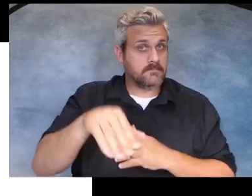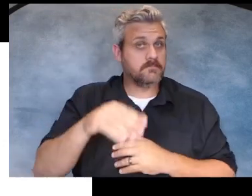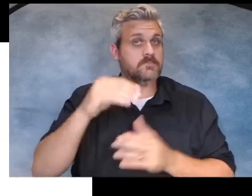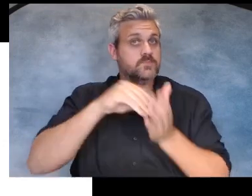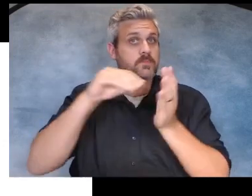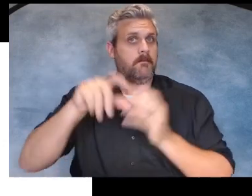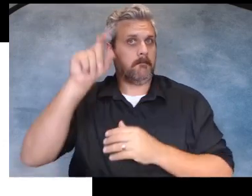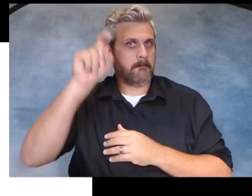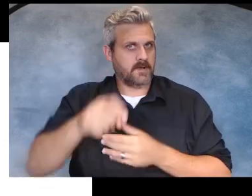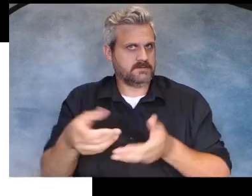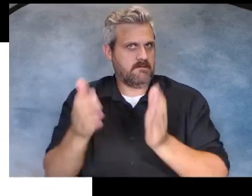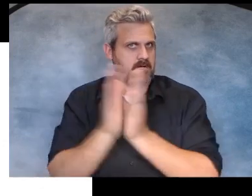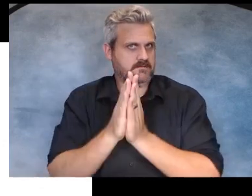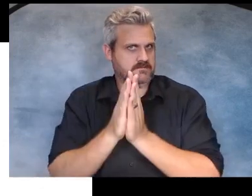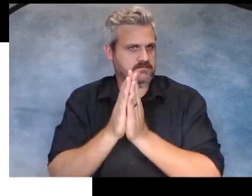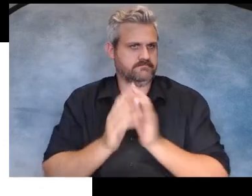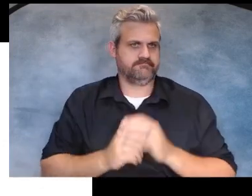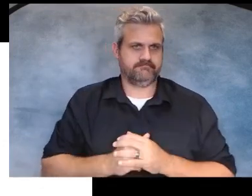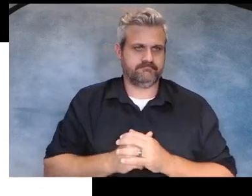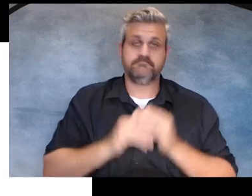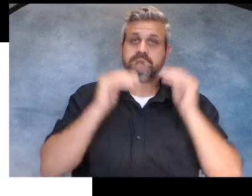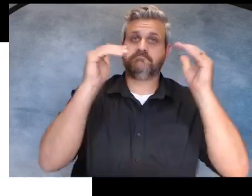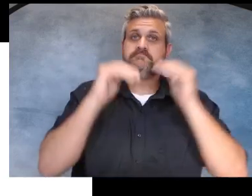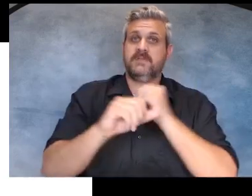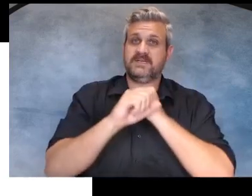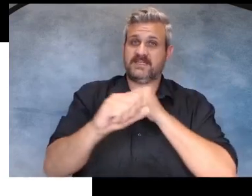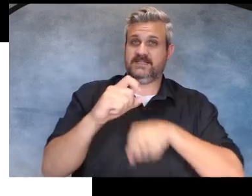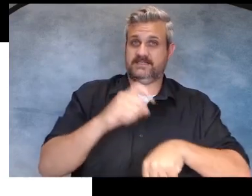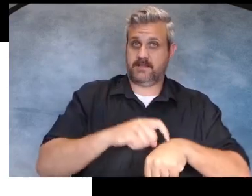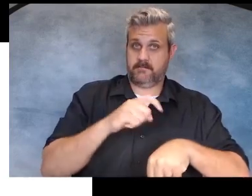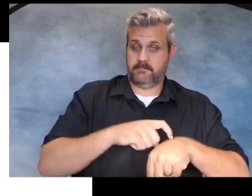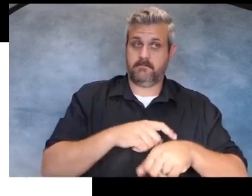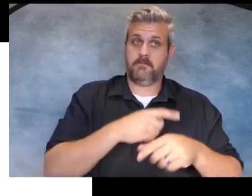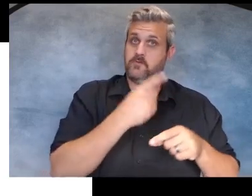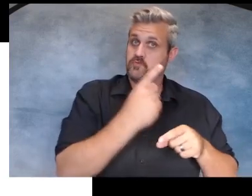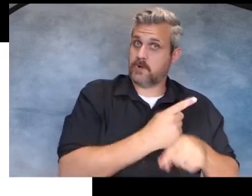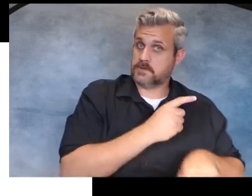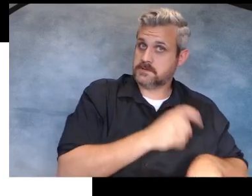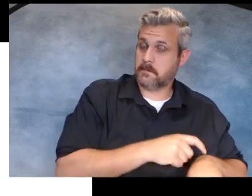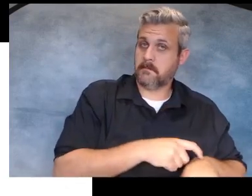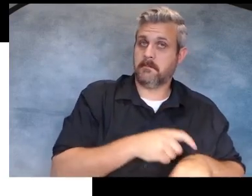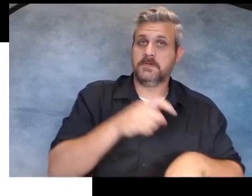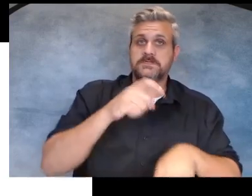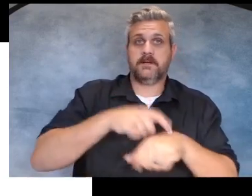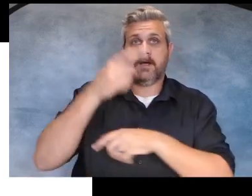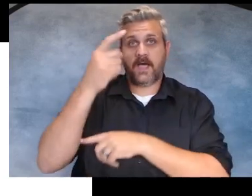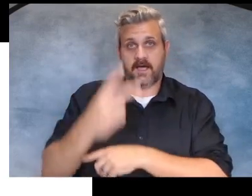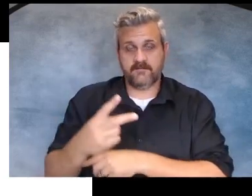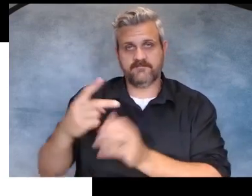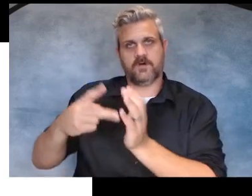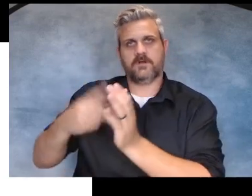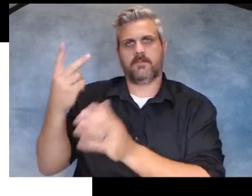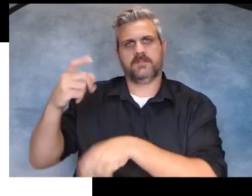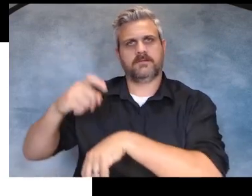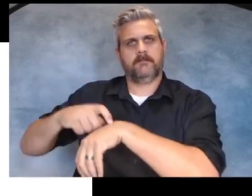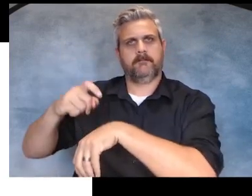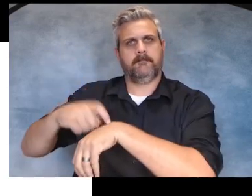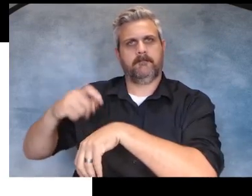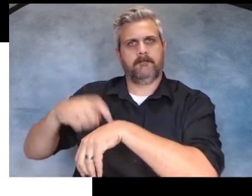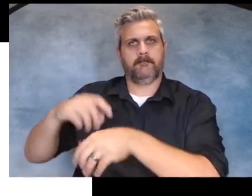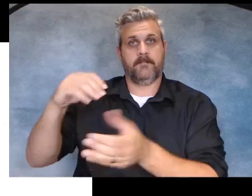requested by the student. Extended time, or which could be regular time, time and a half, or double